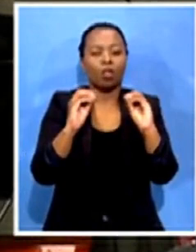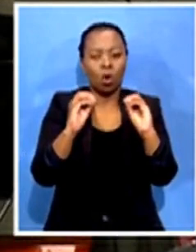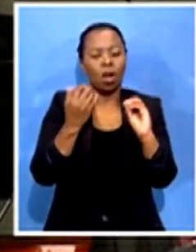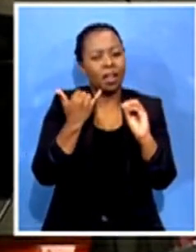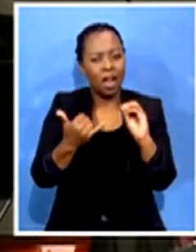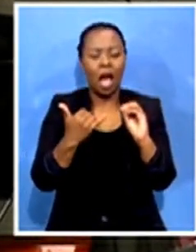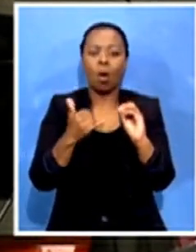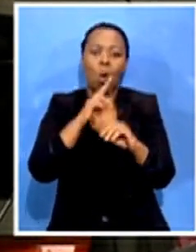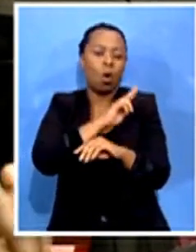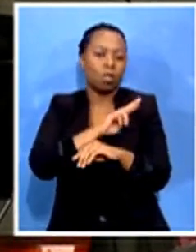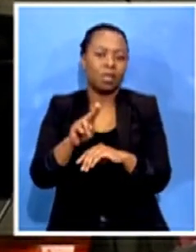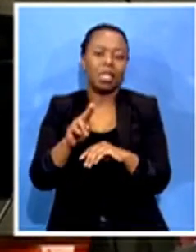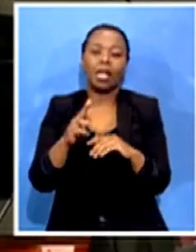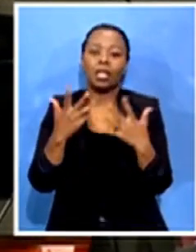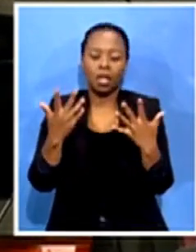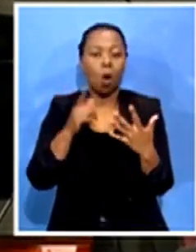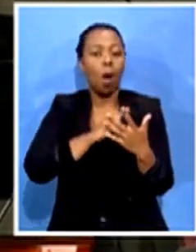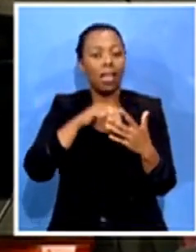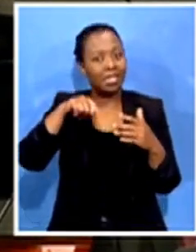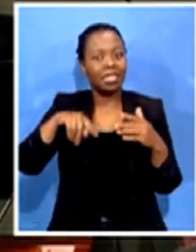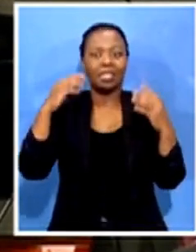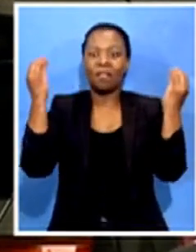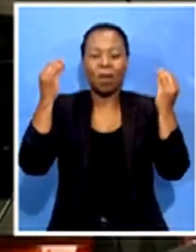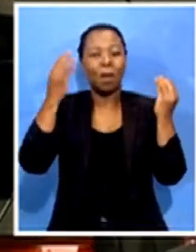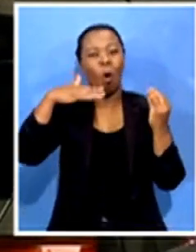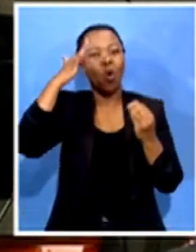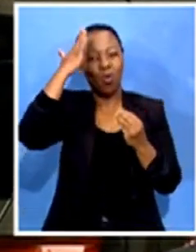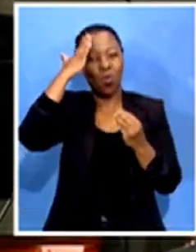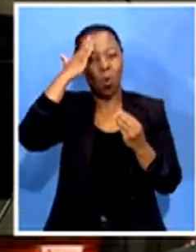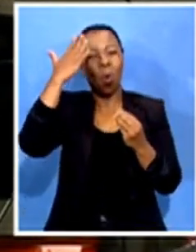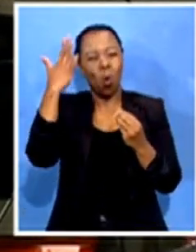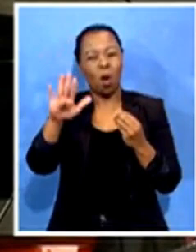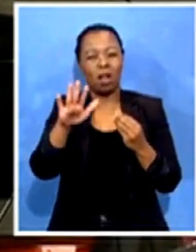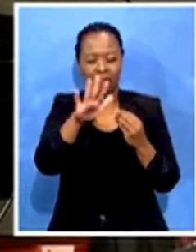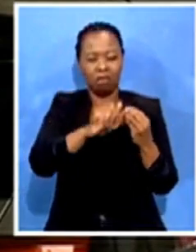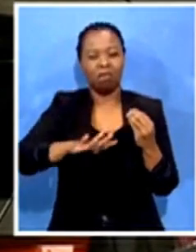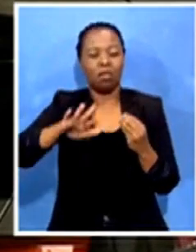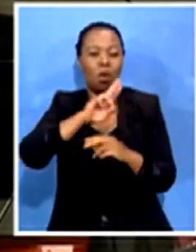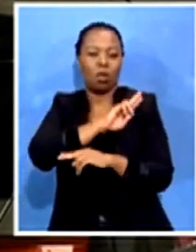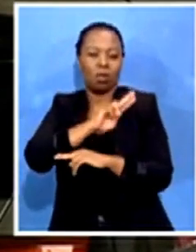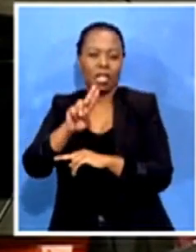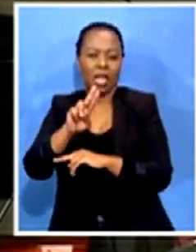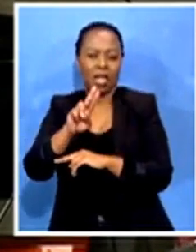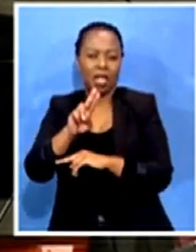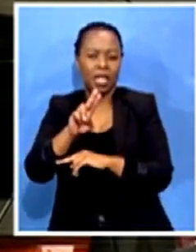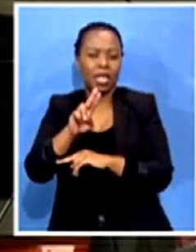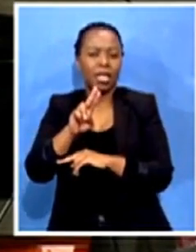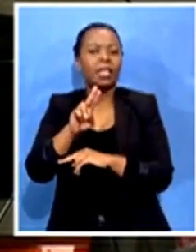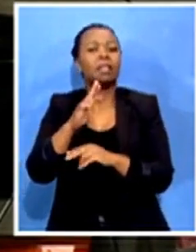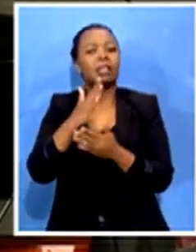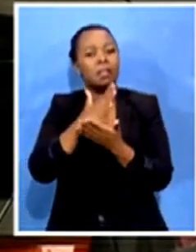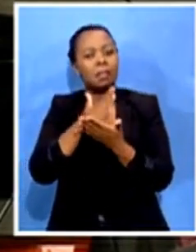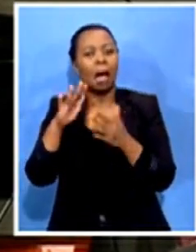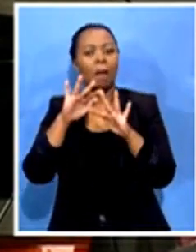hospital. Sometimes there are also people who are arriving at this hospital from other parts of